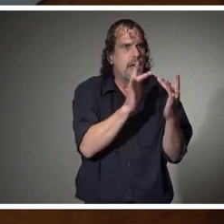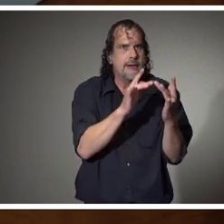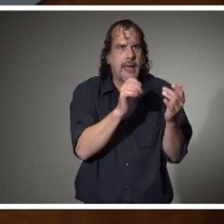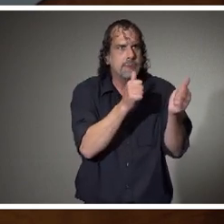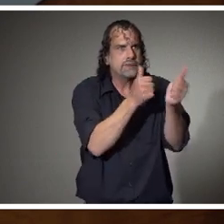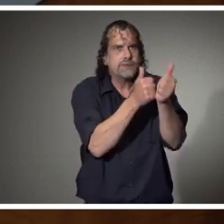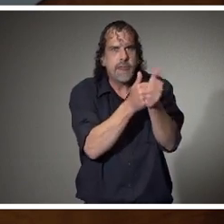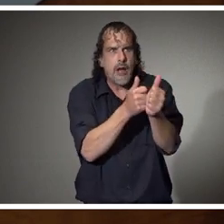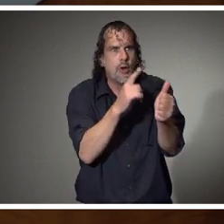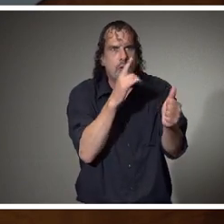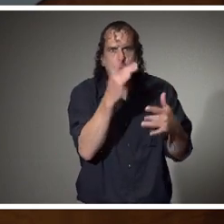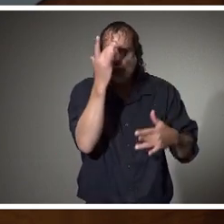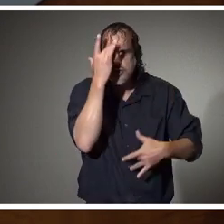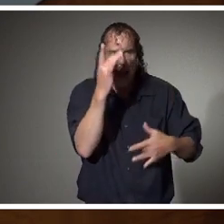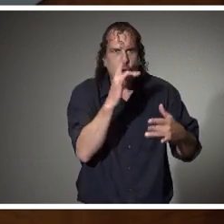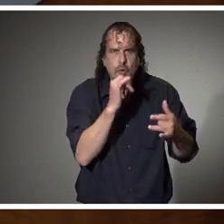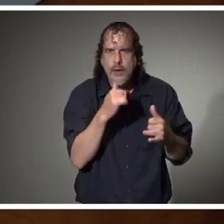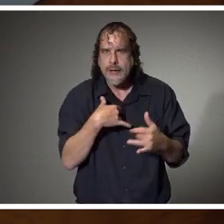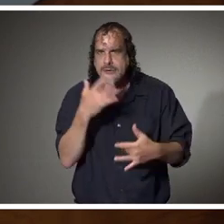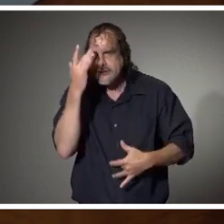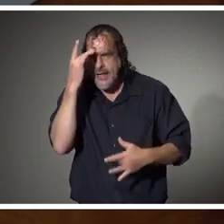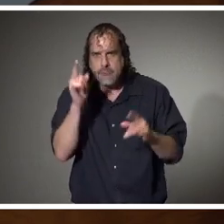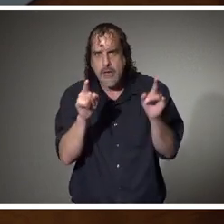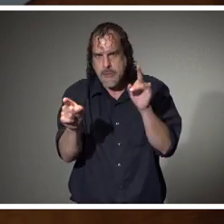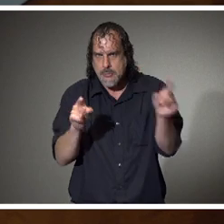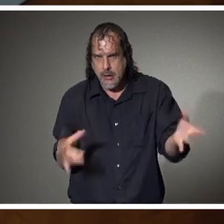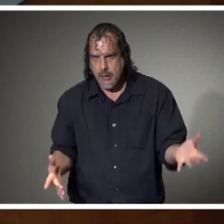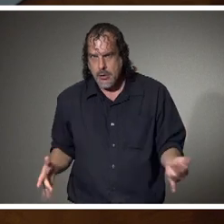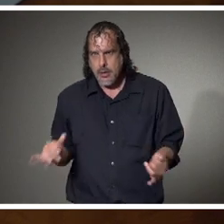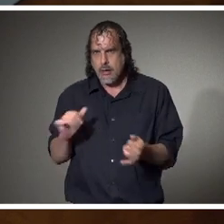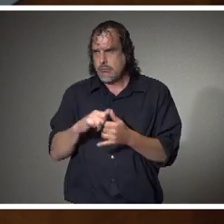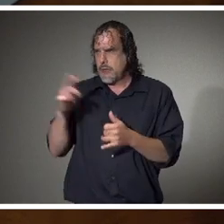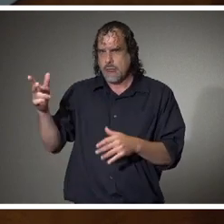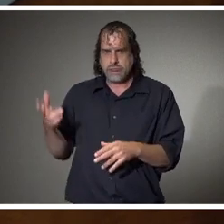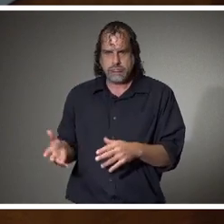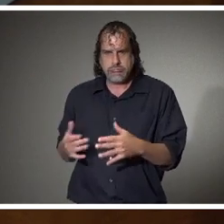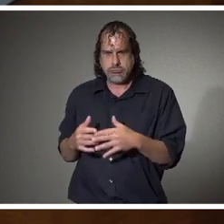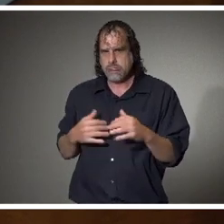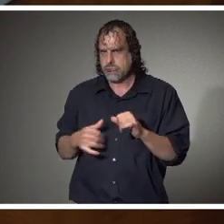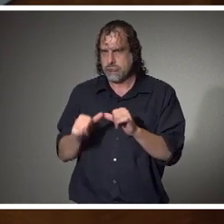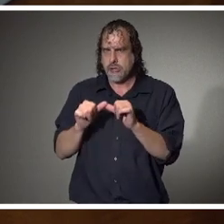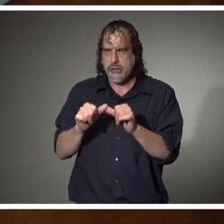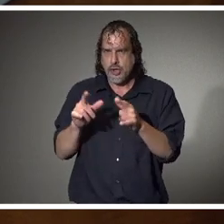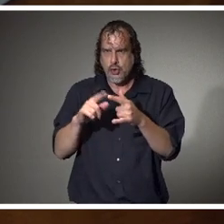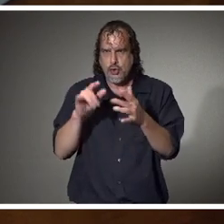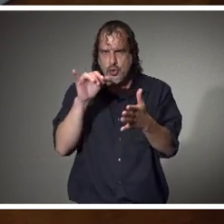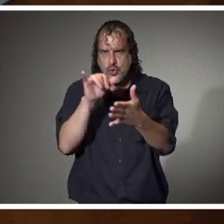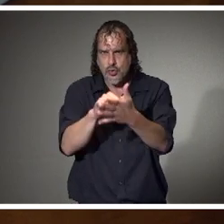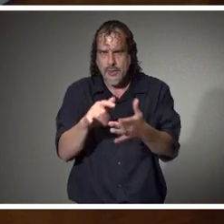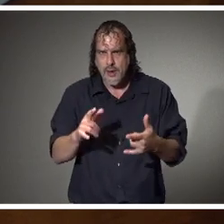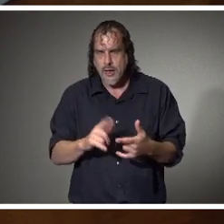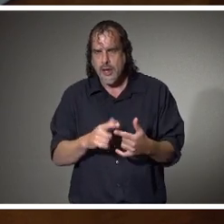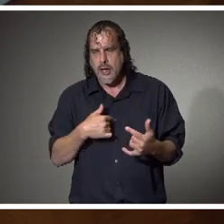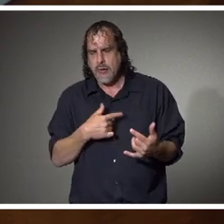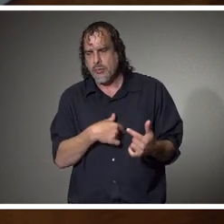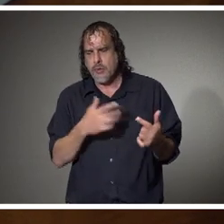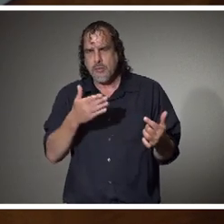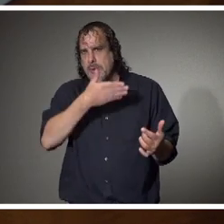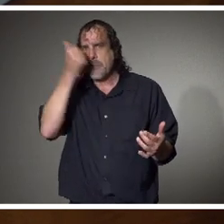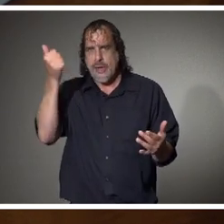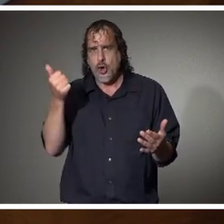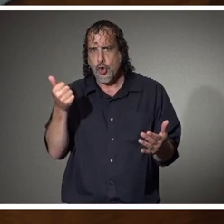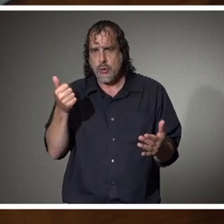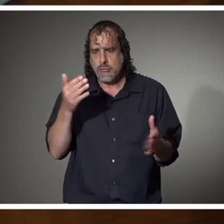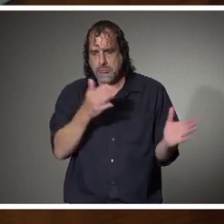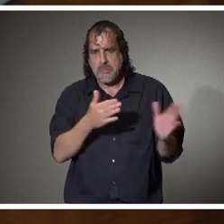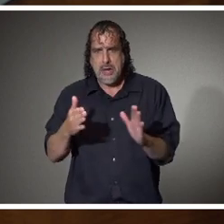cetera, and we want to continue to offer any resources that they need to continue to do that, then we can be even better prepared this time than